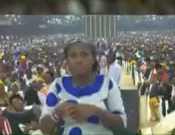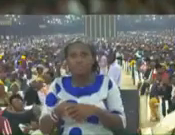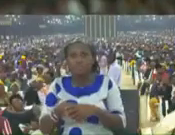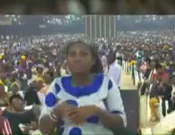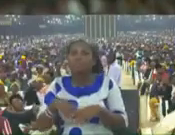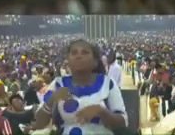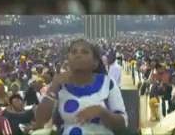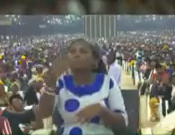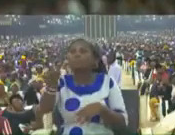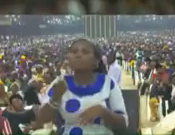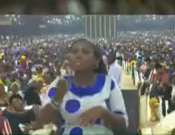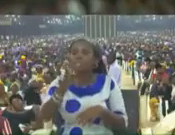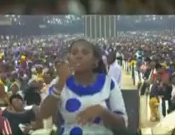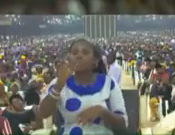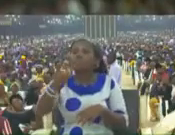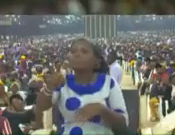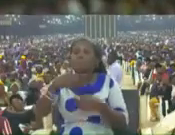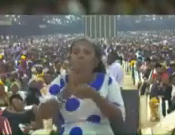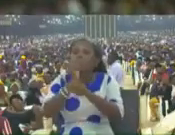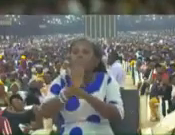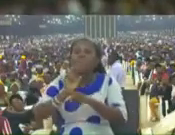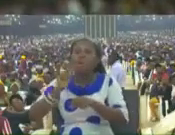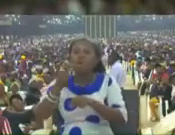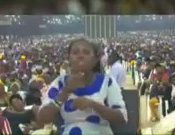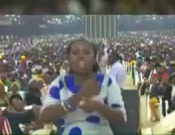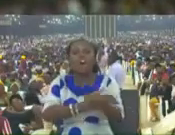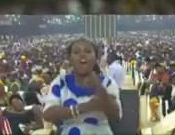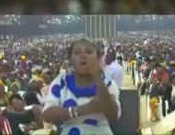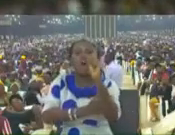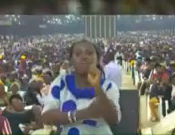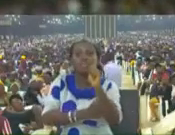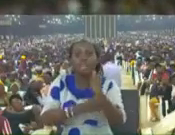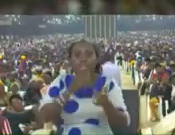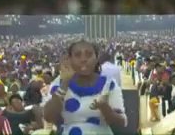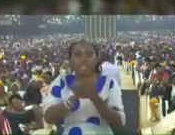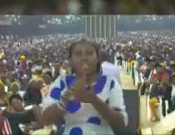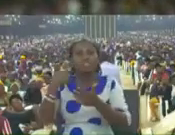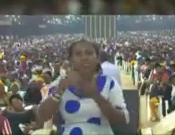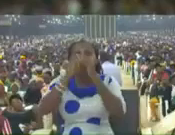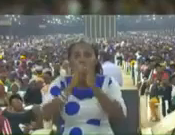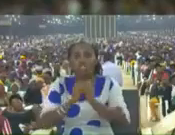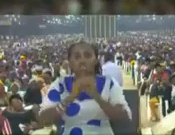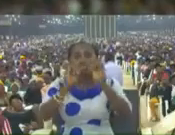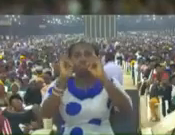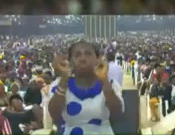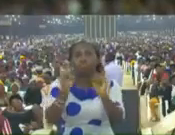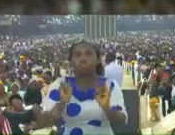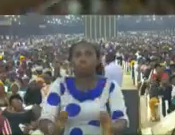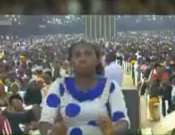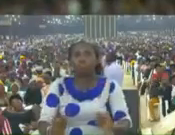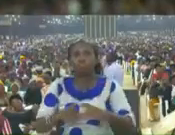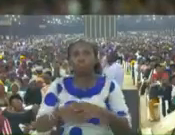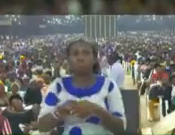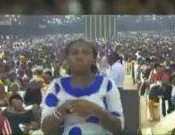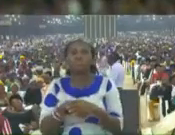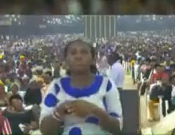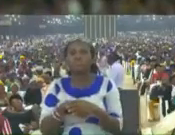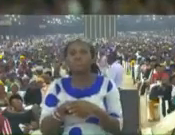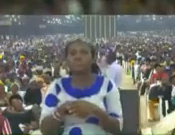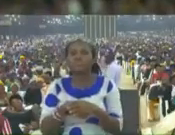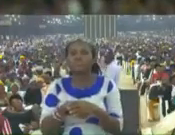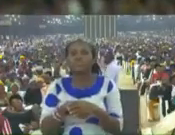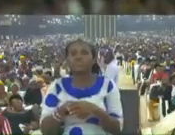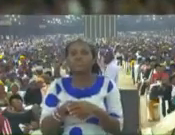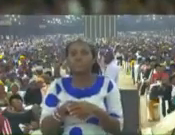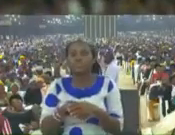Because a God that will be worshiping. In any case, who is this God that we can see?